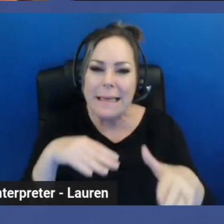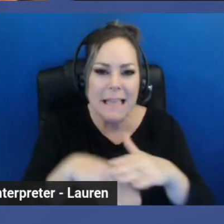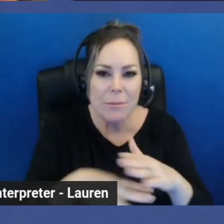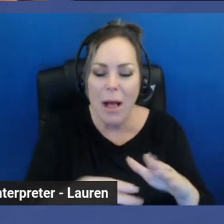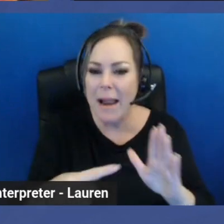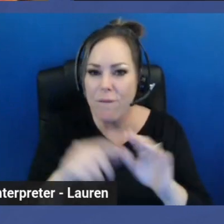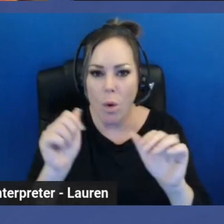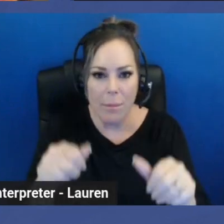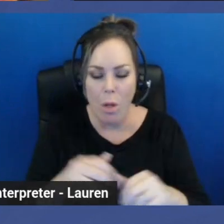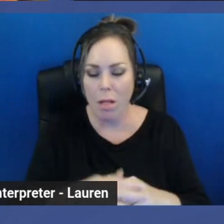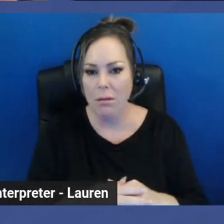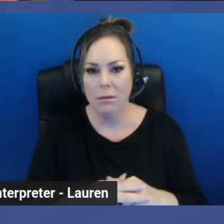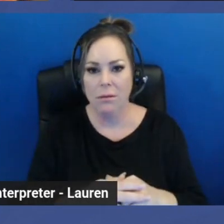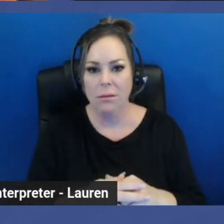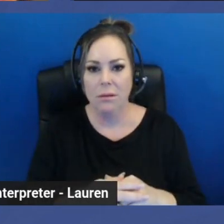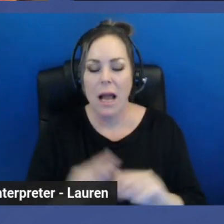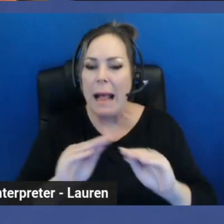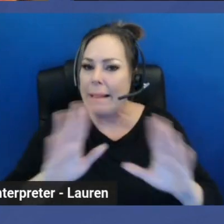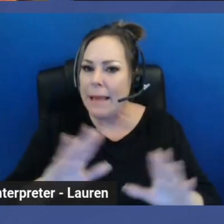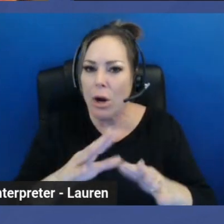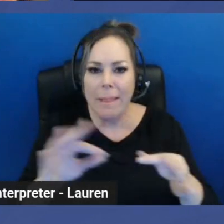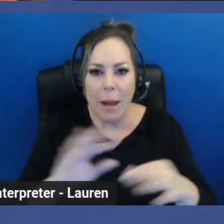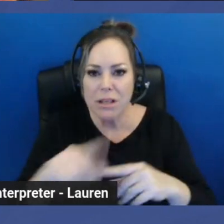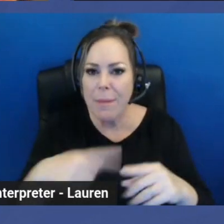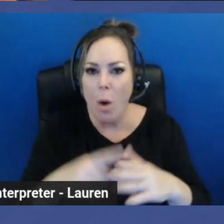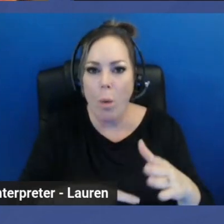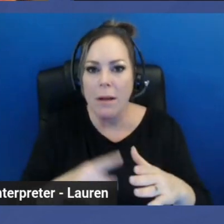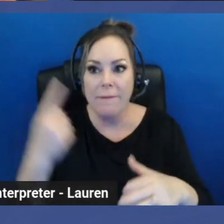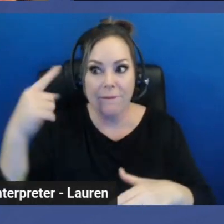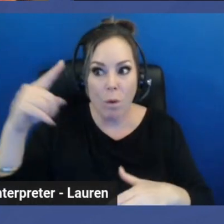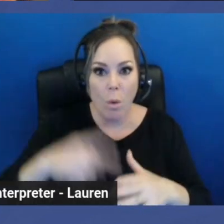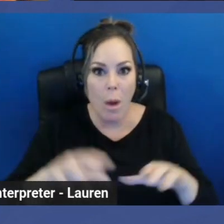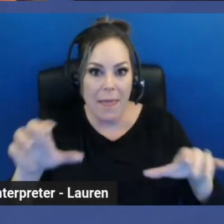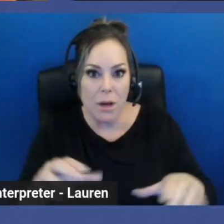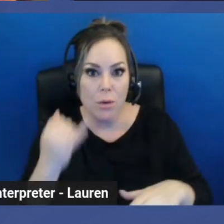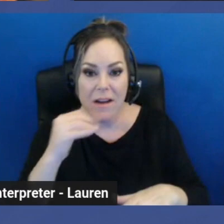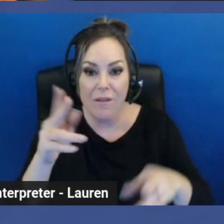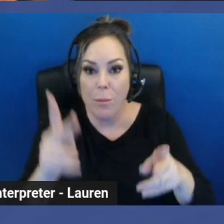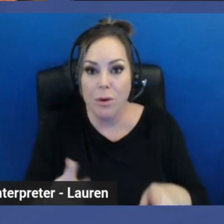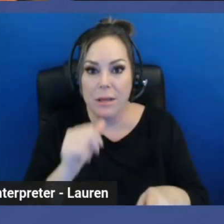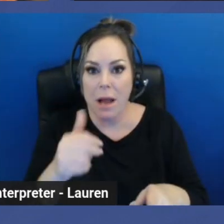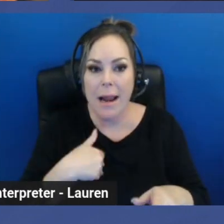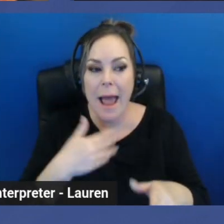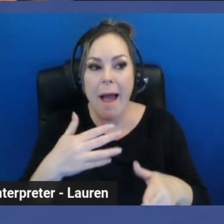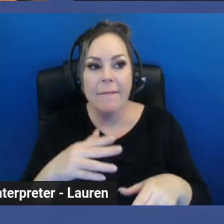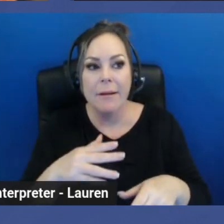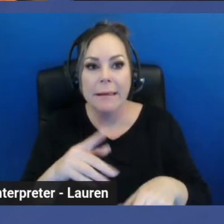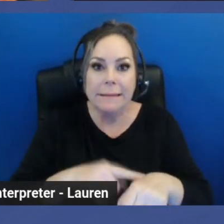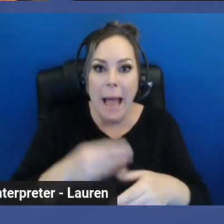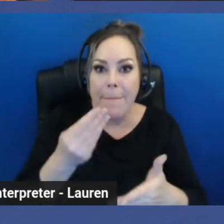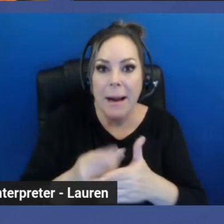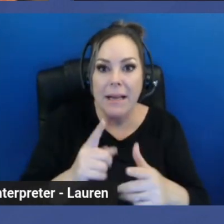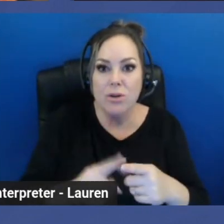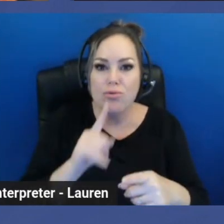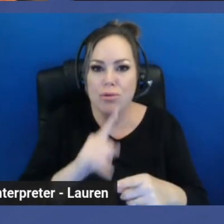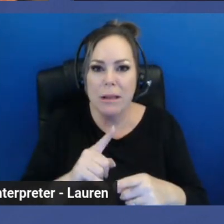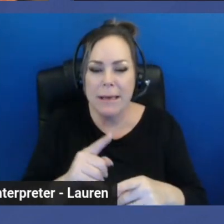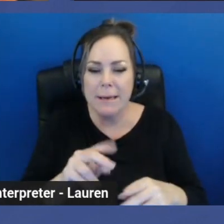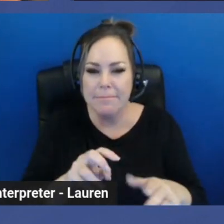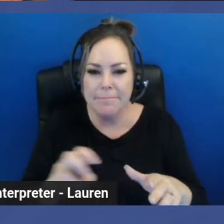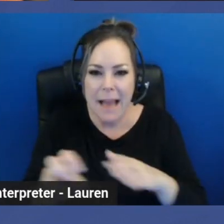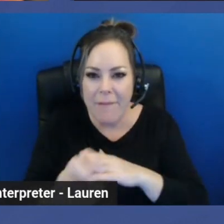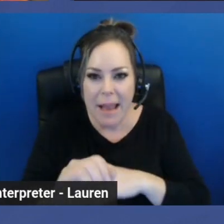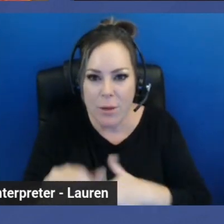affordable, really clear language around what they do for someone who doesn't have the privilege of time and money to like navigate that and make a